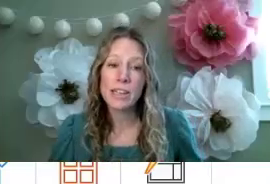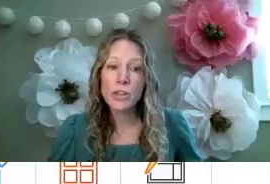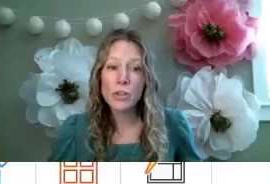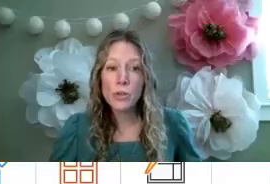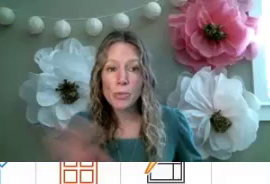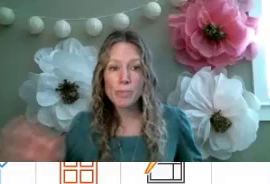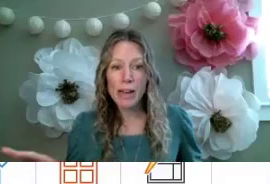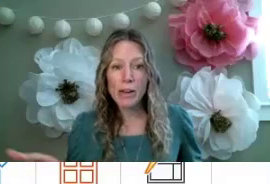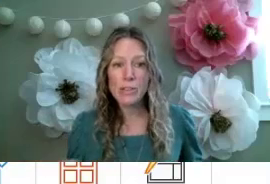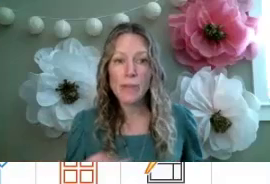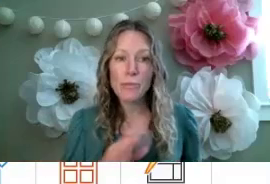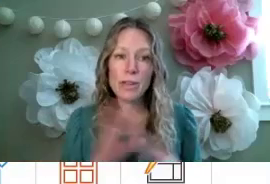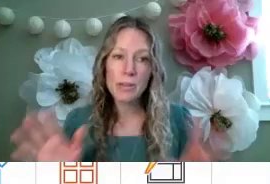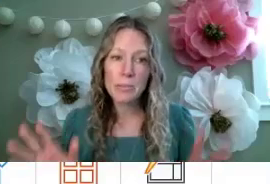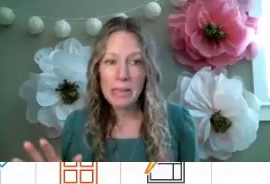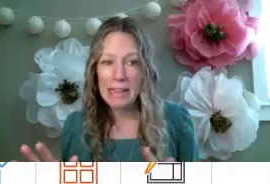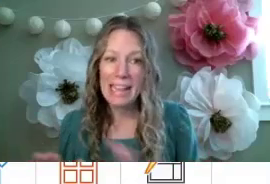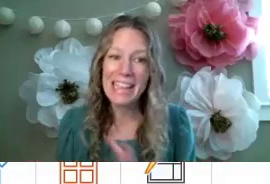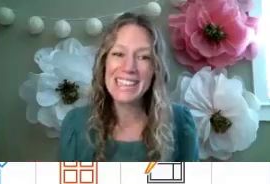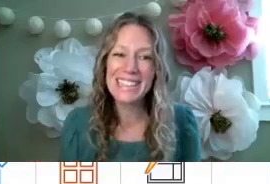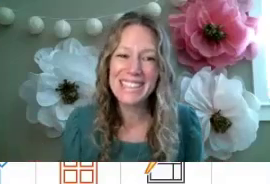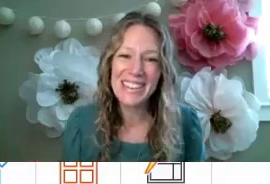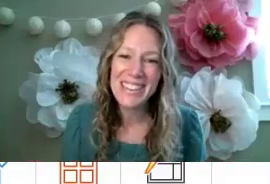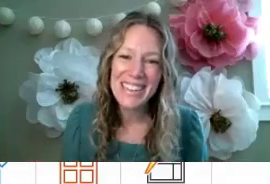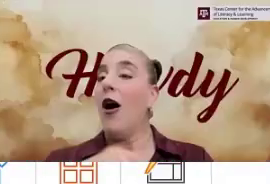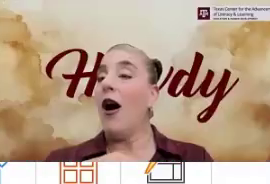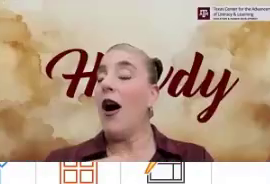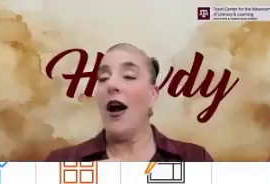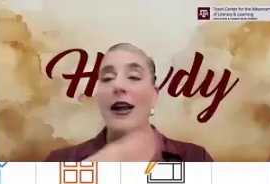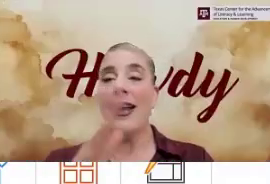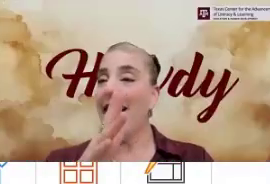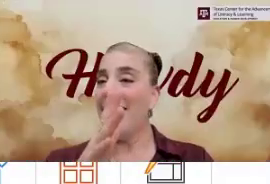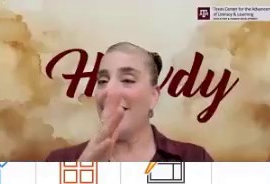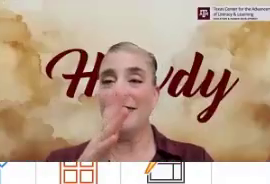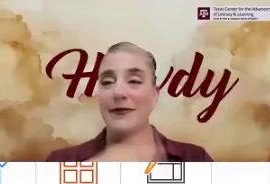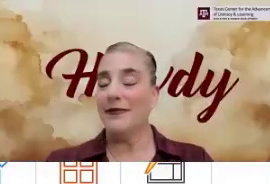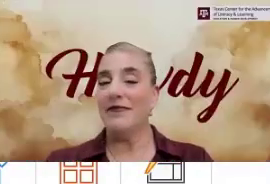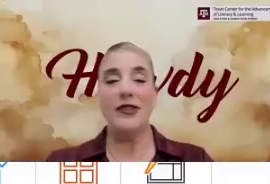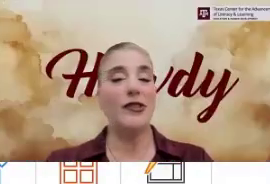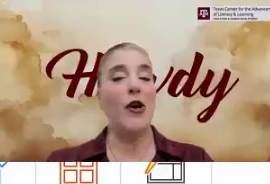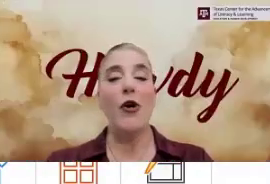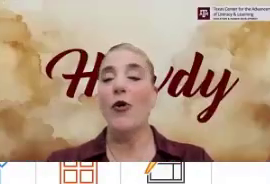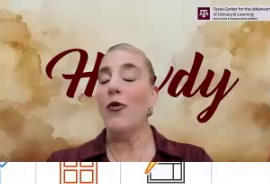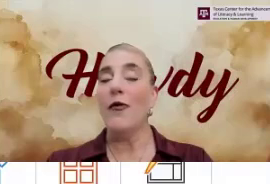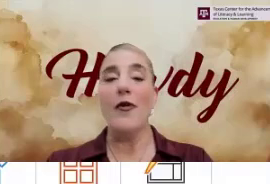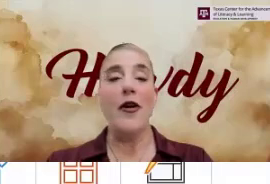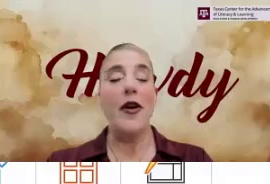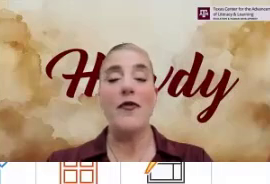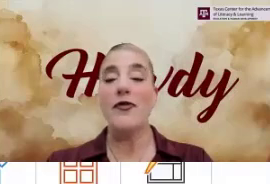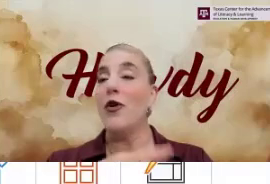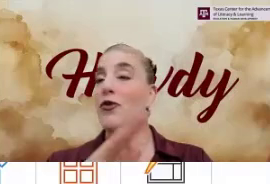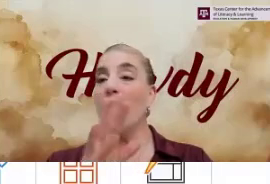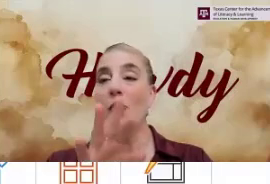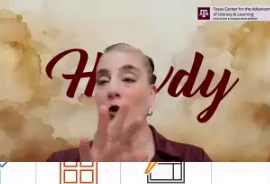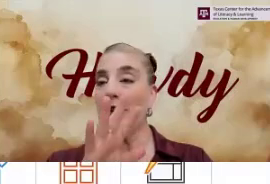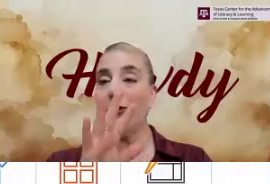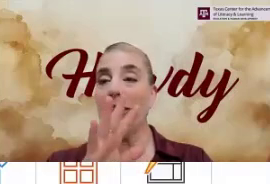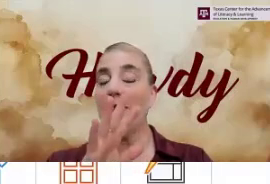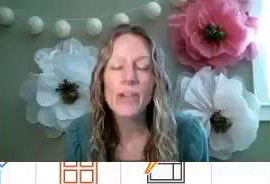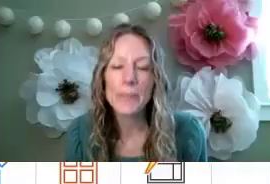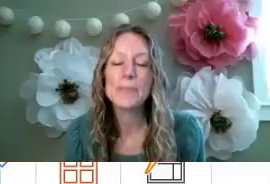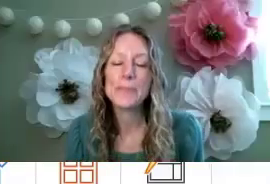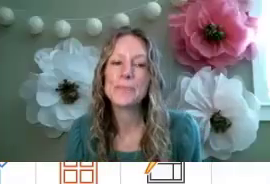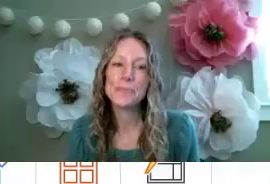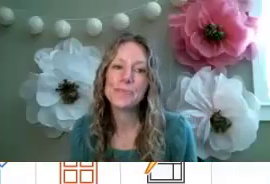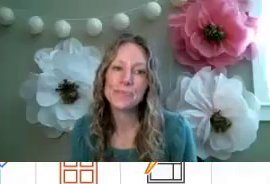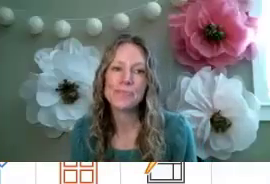it. I started a new Microsoft one completely. So I didn't transfer. So no worries.